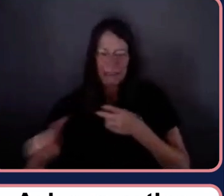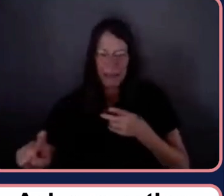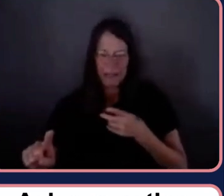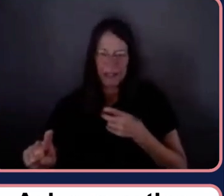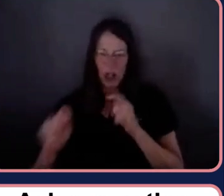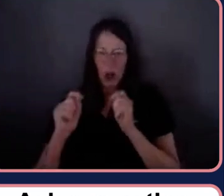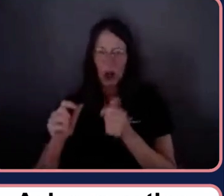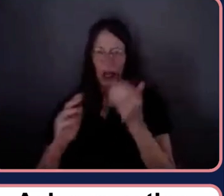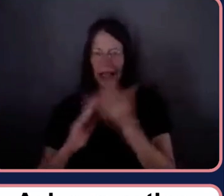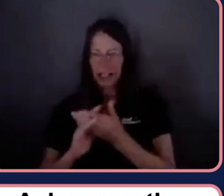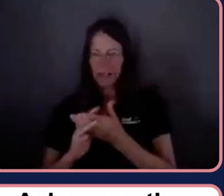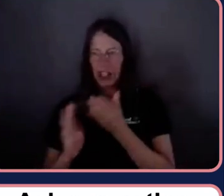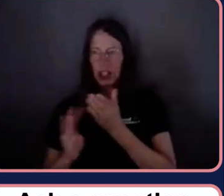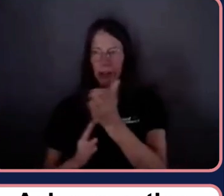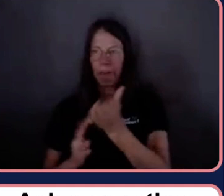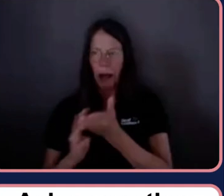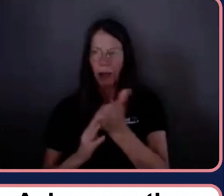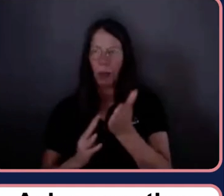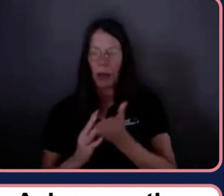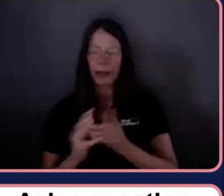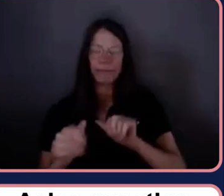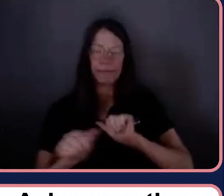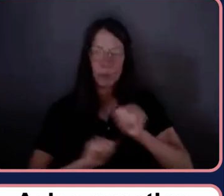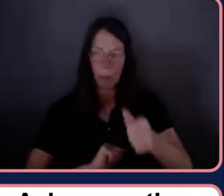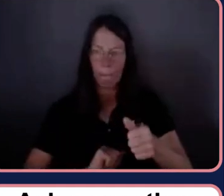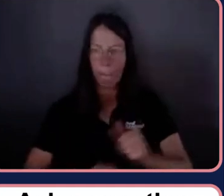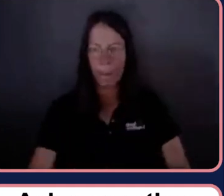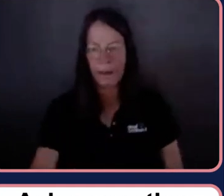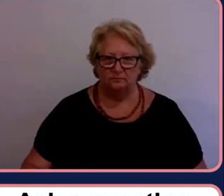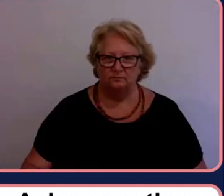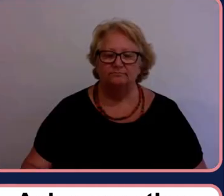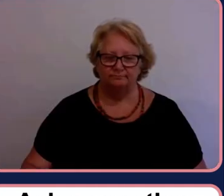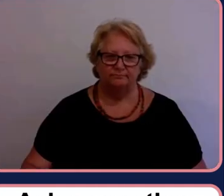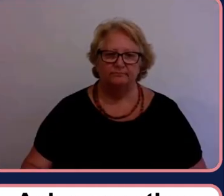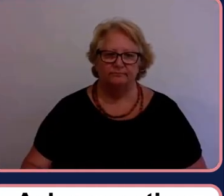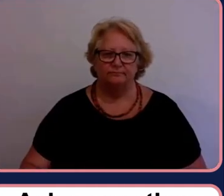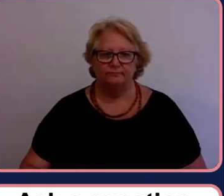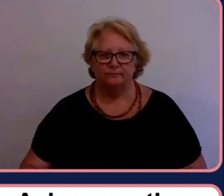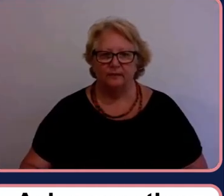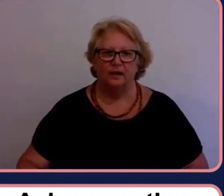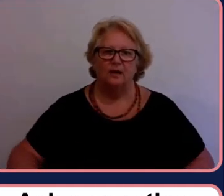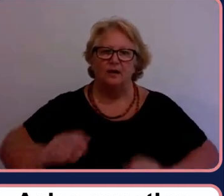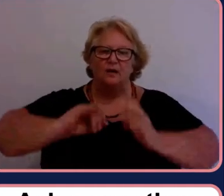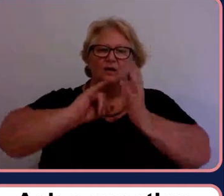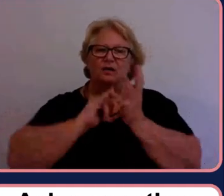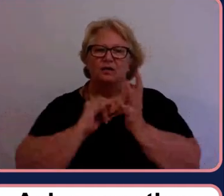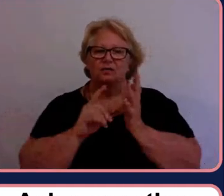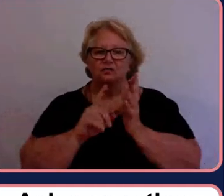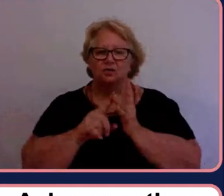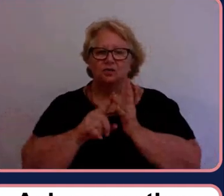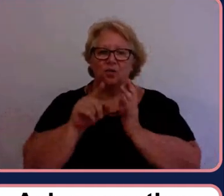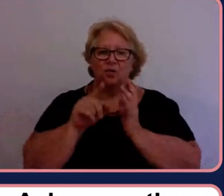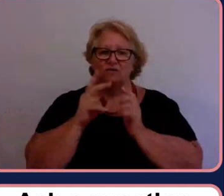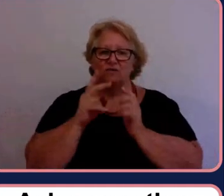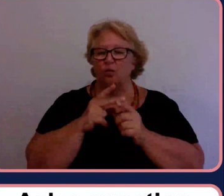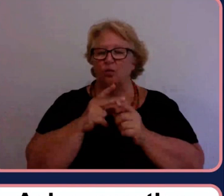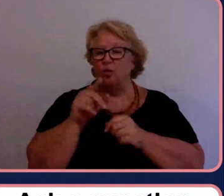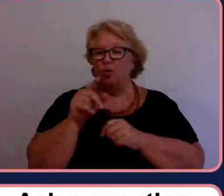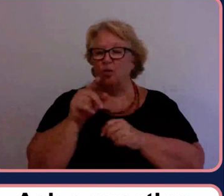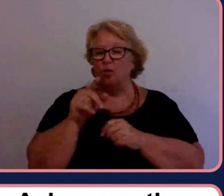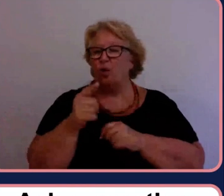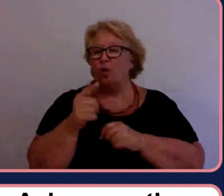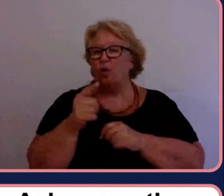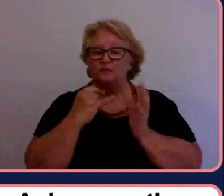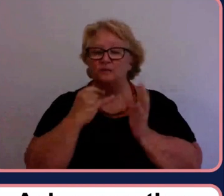would be. So the concept of stated supports for those types of areas